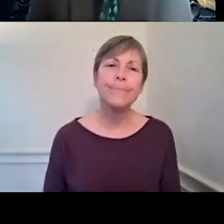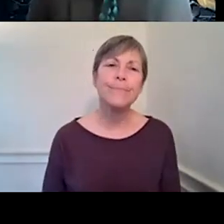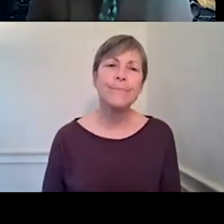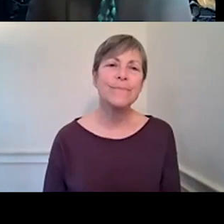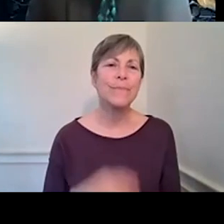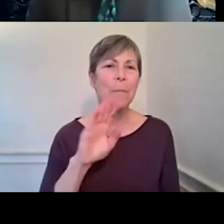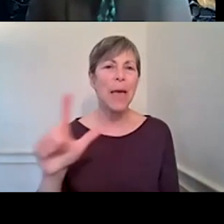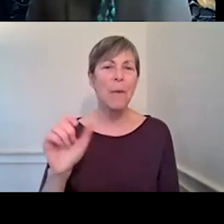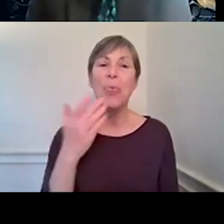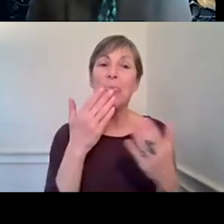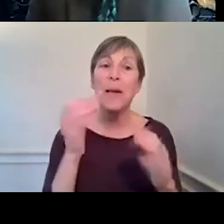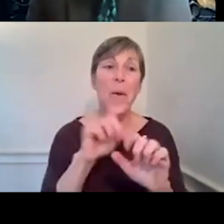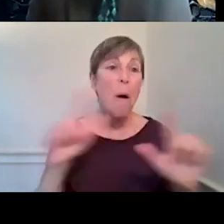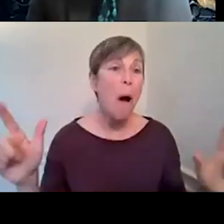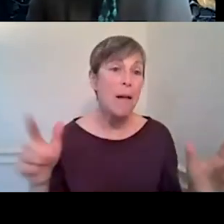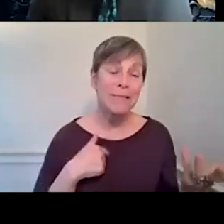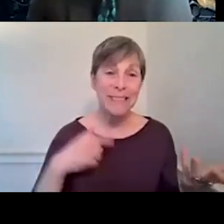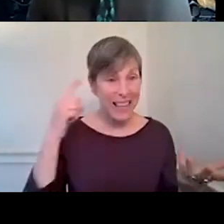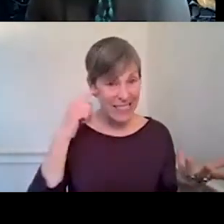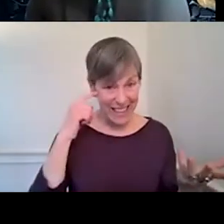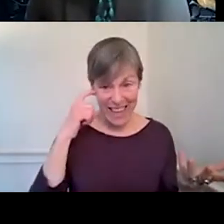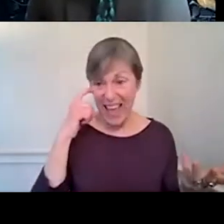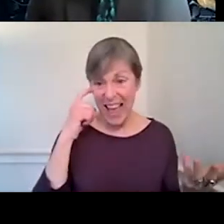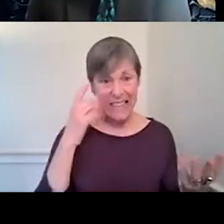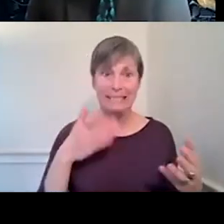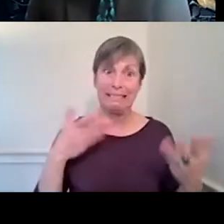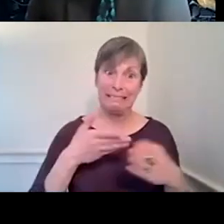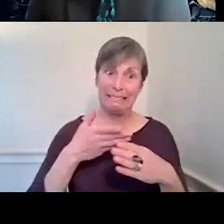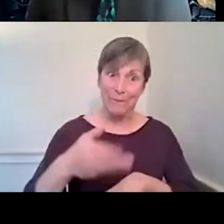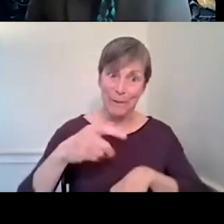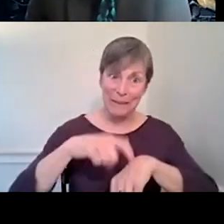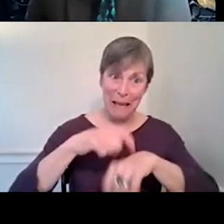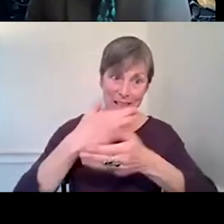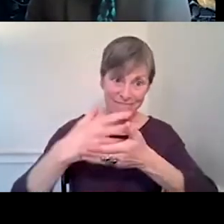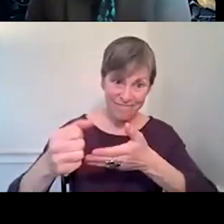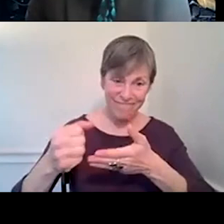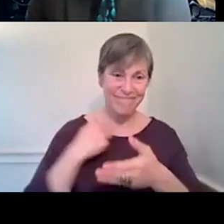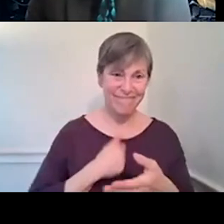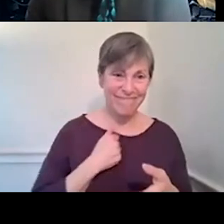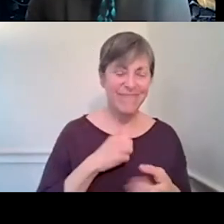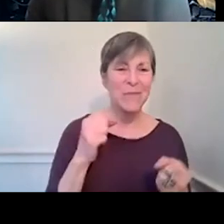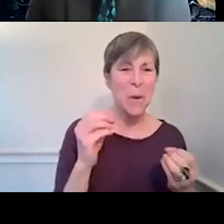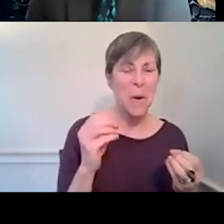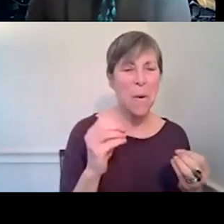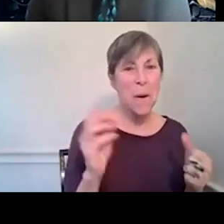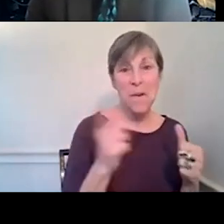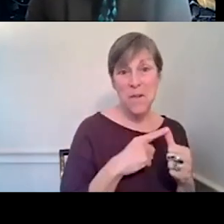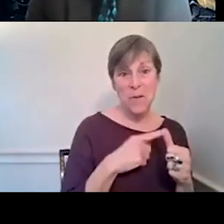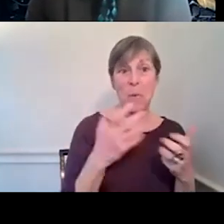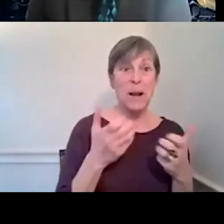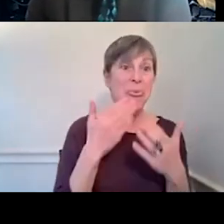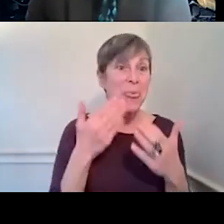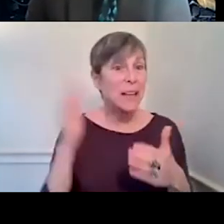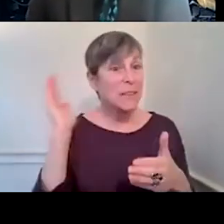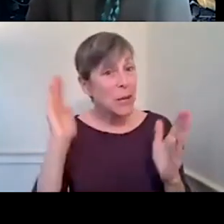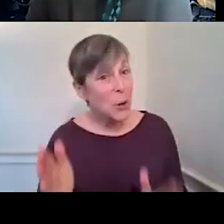Thank you. Well, thank you all. I think we are past the end of our time. So I'm going to, first of all, thank our